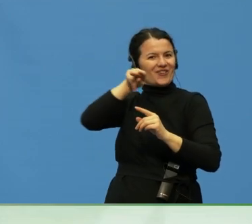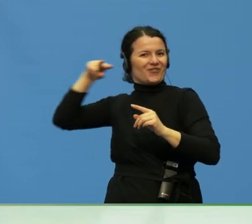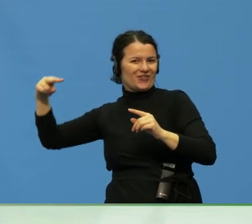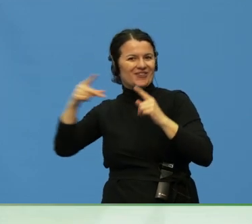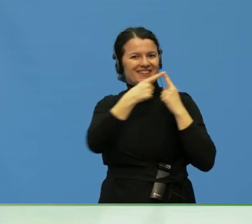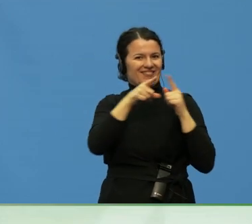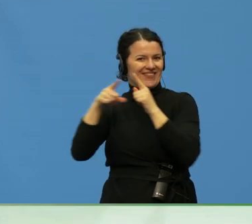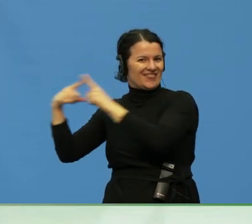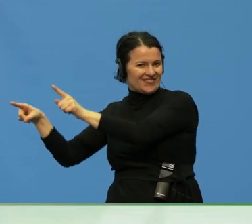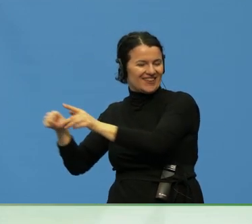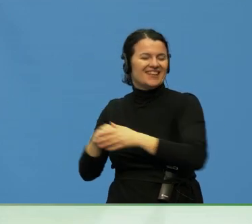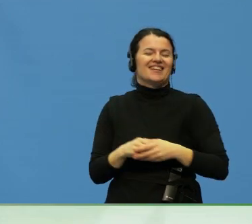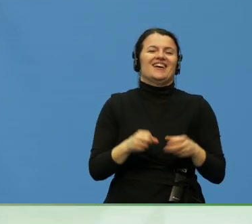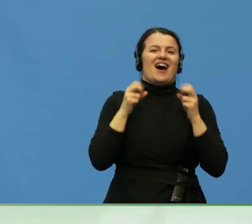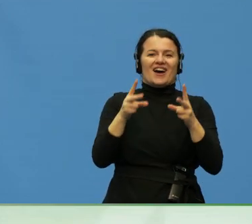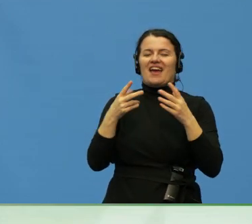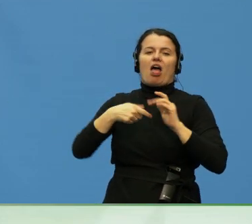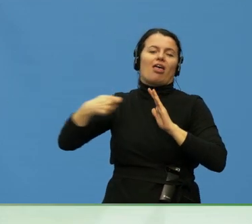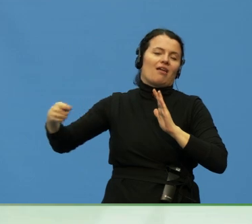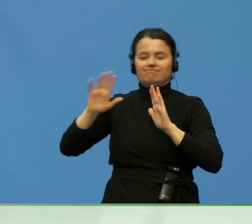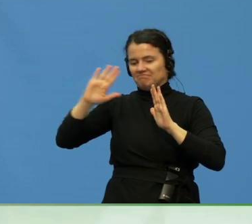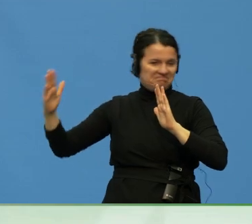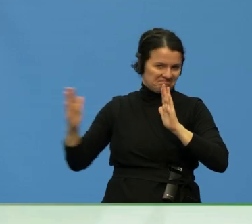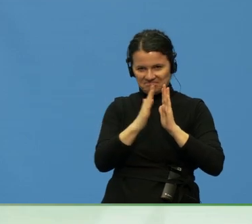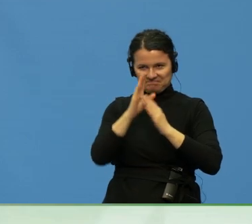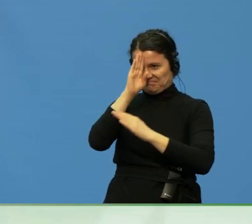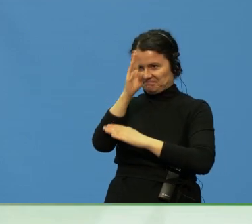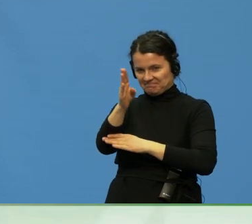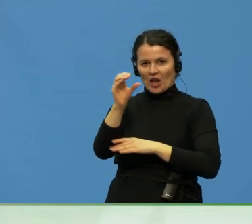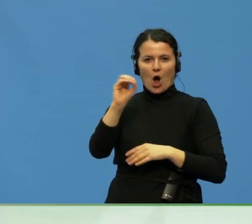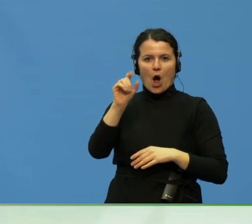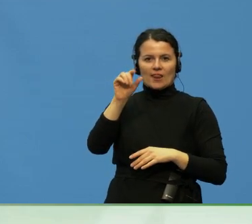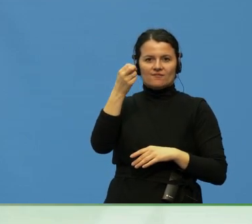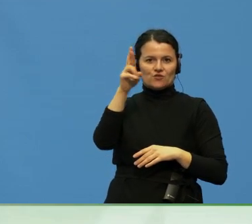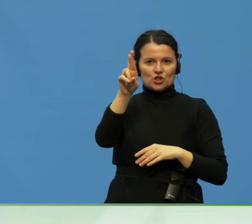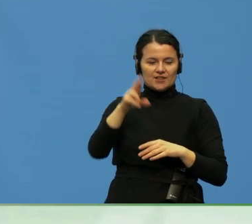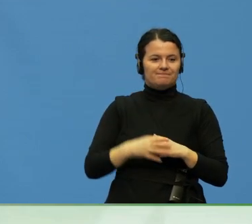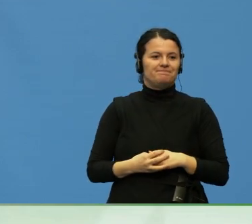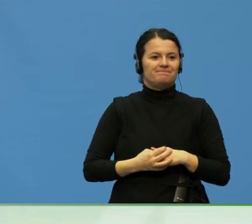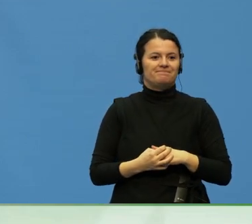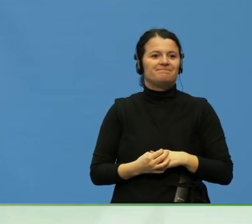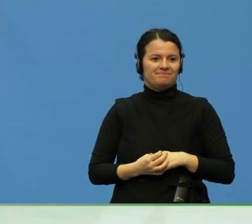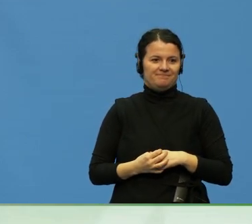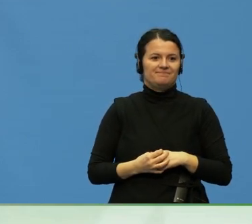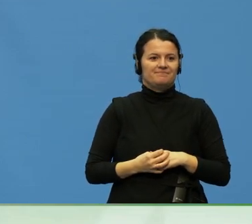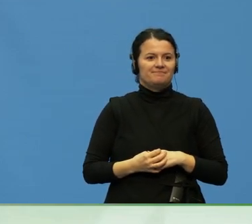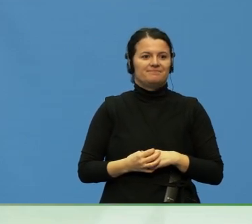this conversation. I would like to start with Oliver, when I'm finding the right page again.